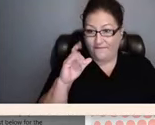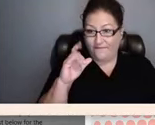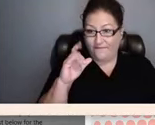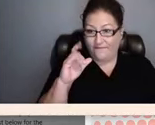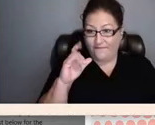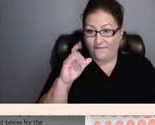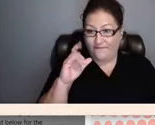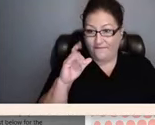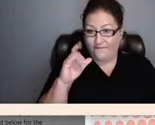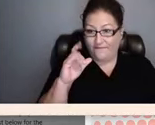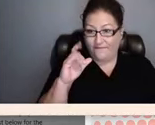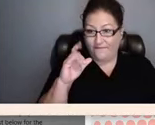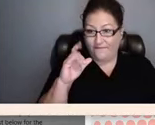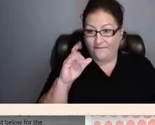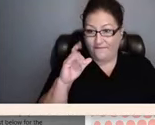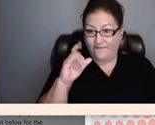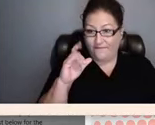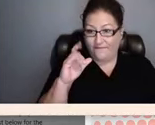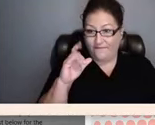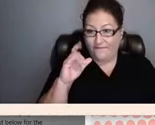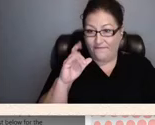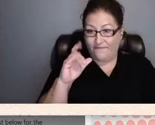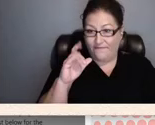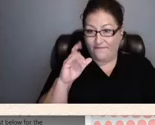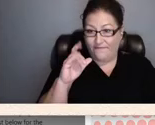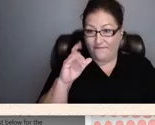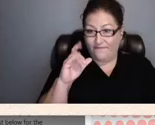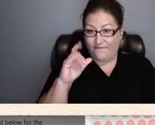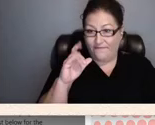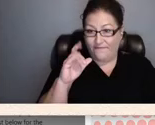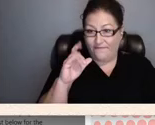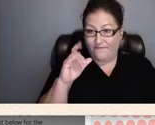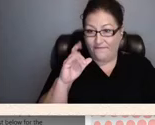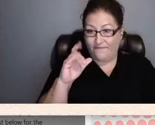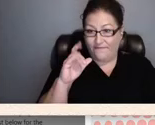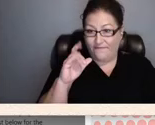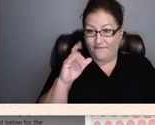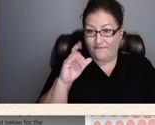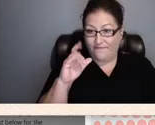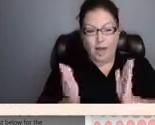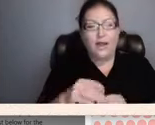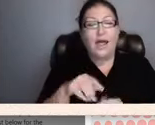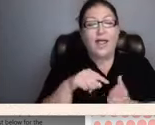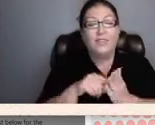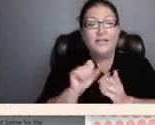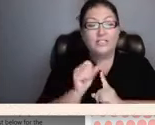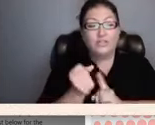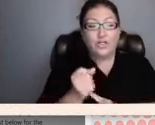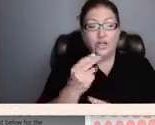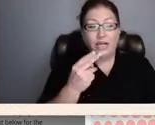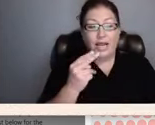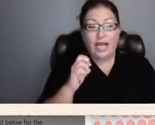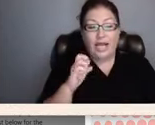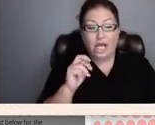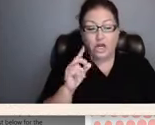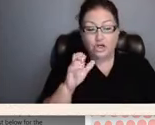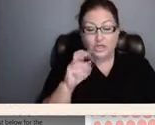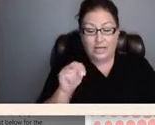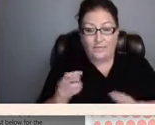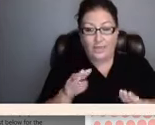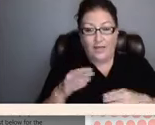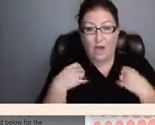that's statewide, that'll be on all of them, and it'll give you the numbers. In this case, the Henderson Behavioral Health has a different